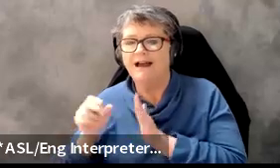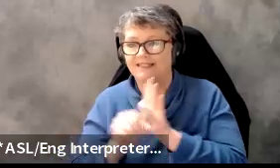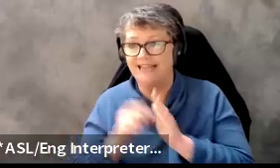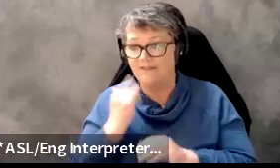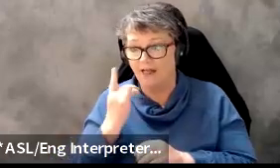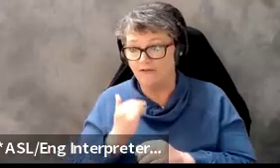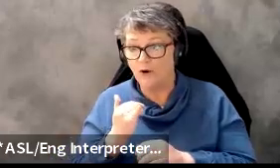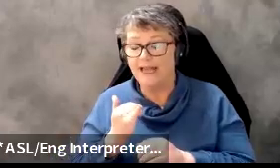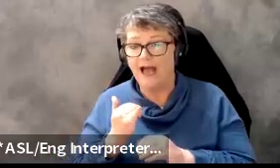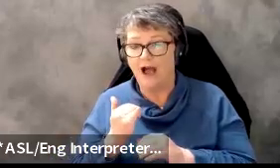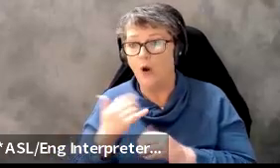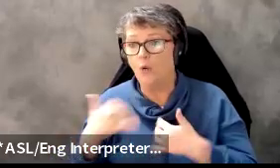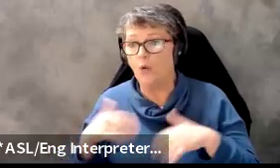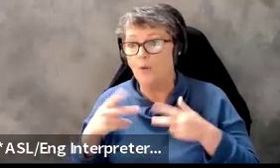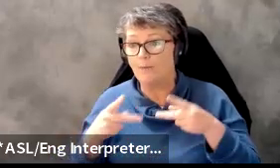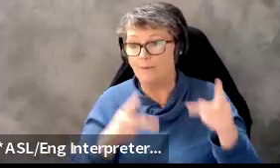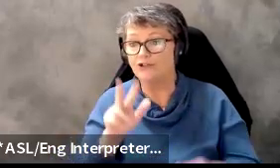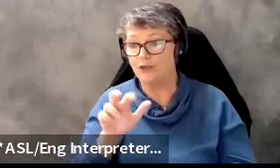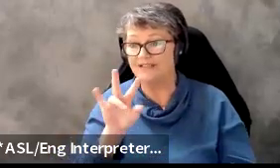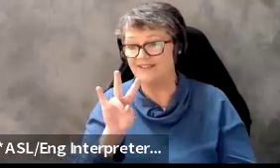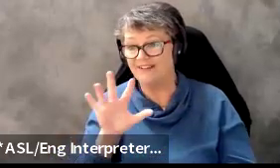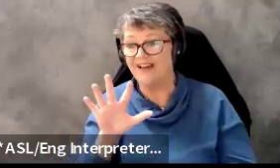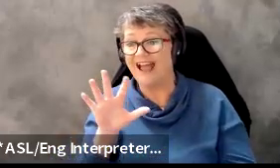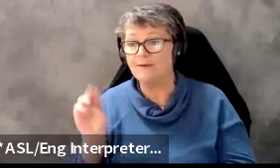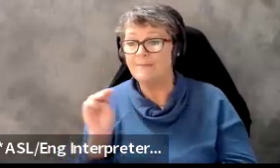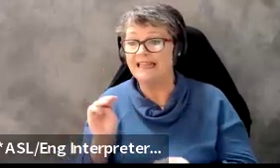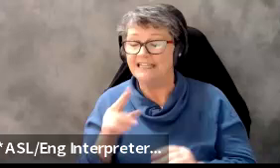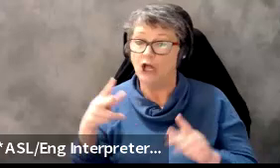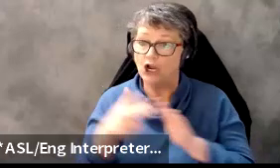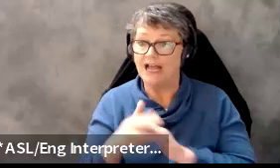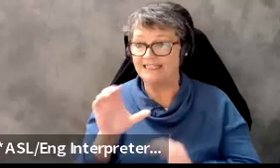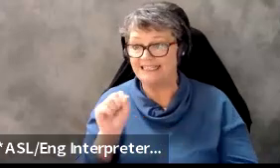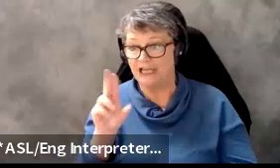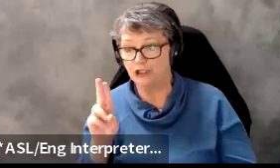California is proposing a $375 million cut to the CSU,